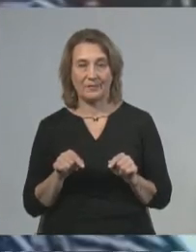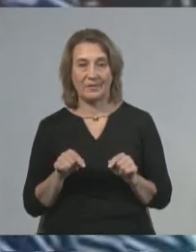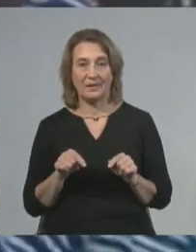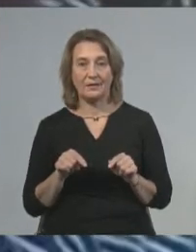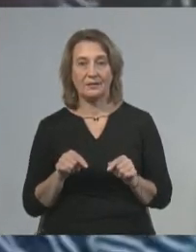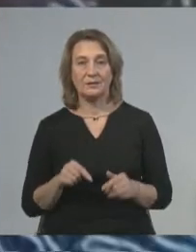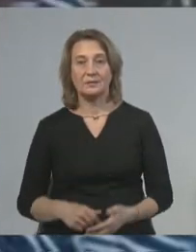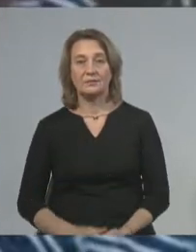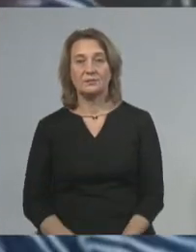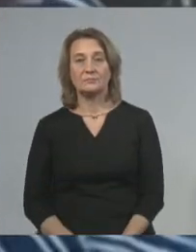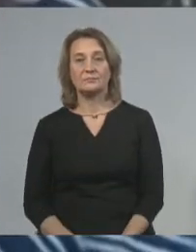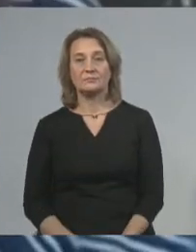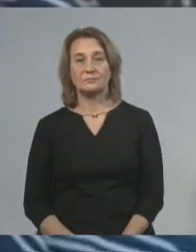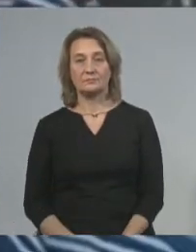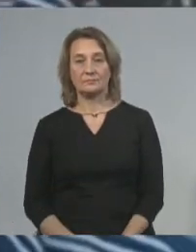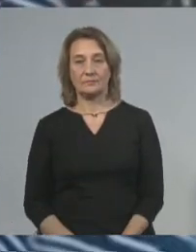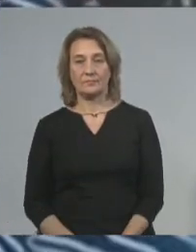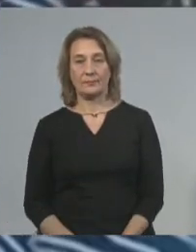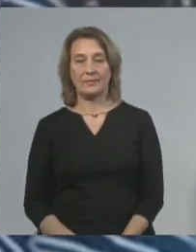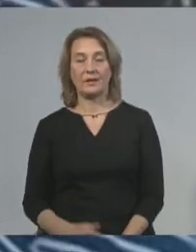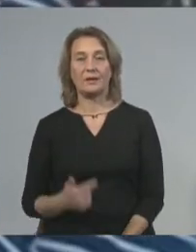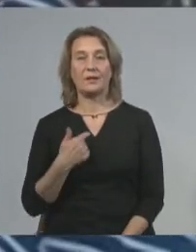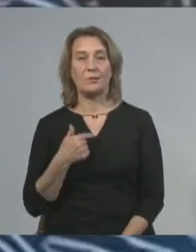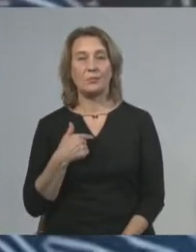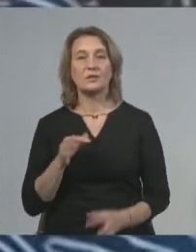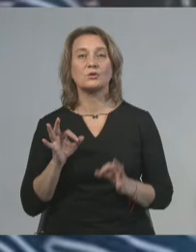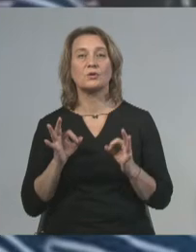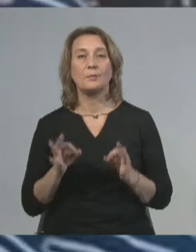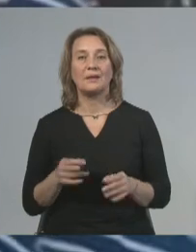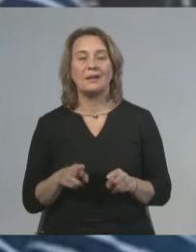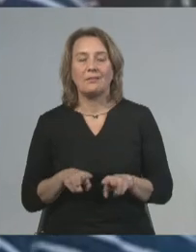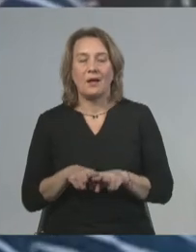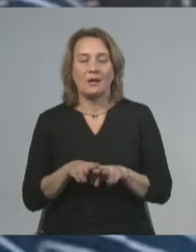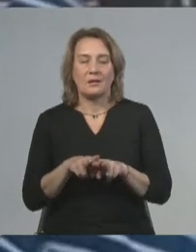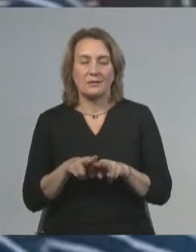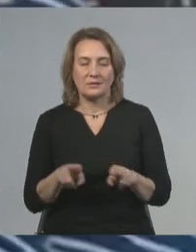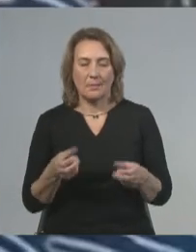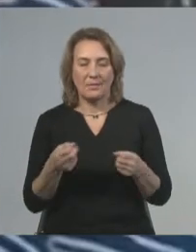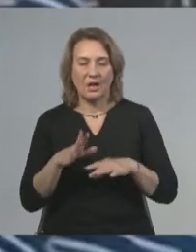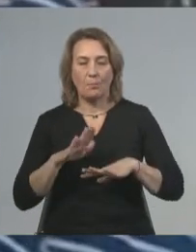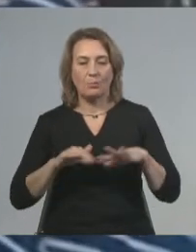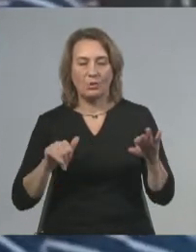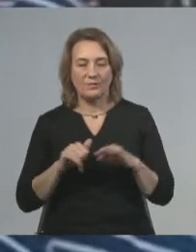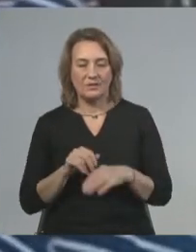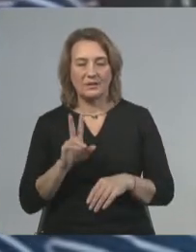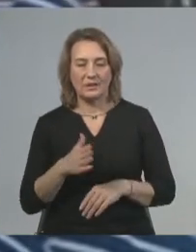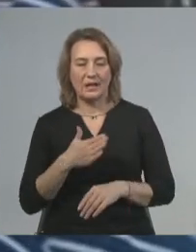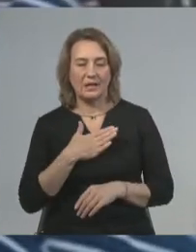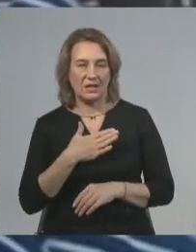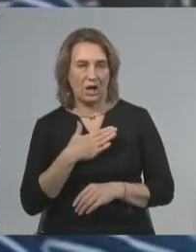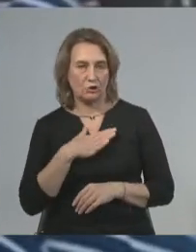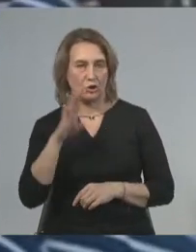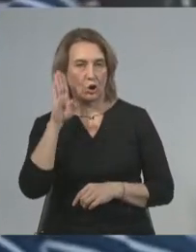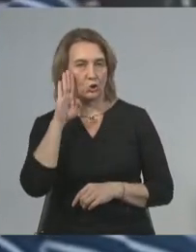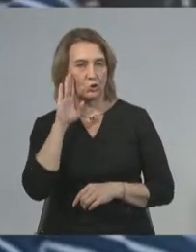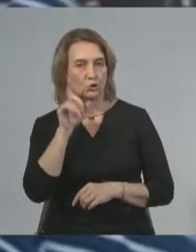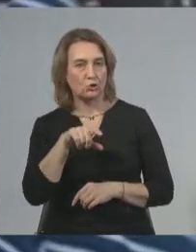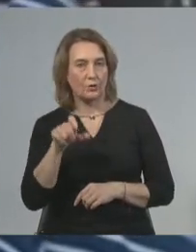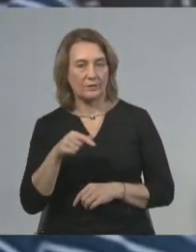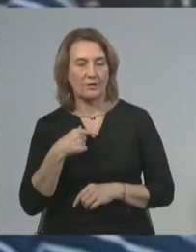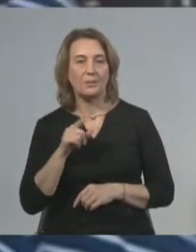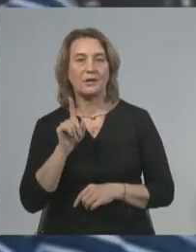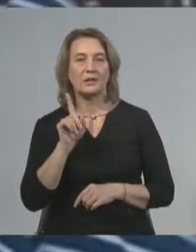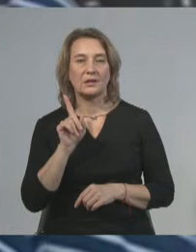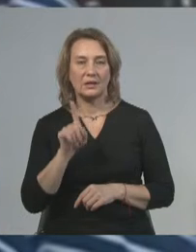we are we are the same in a professional way and that we can do things as as good as the next male person next to us